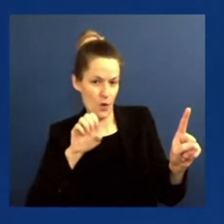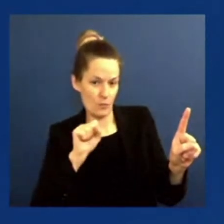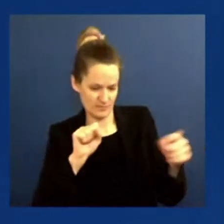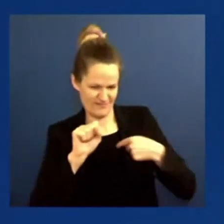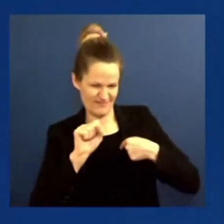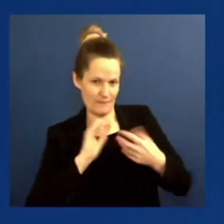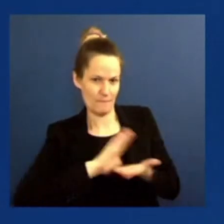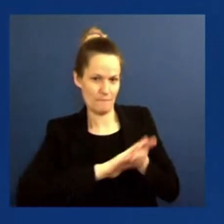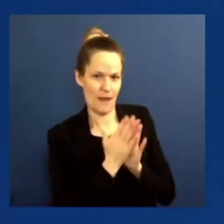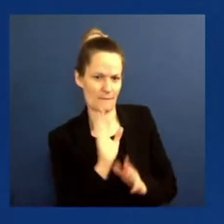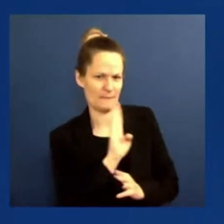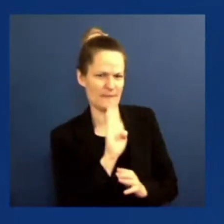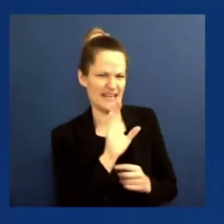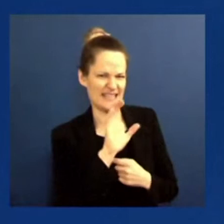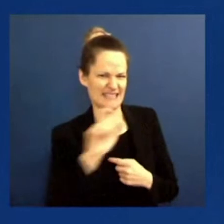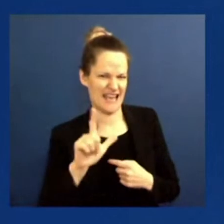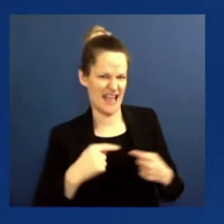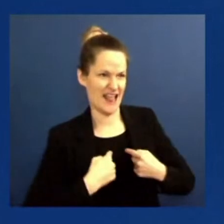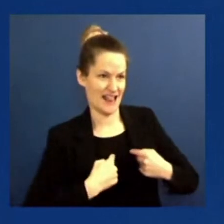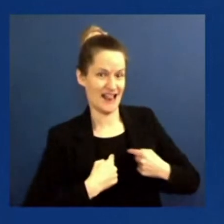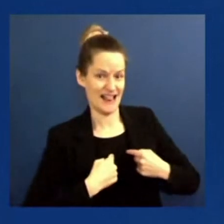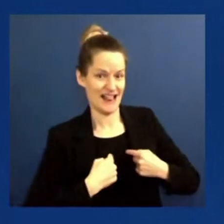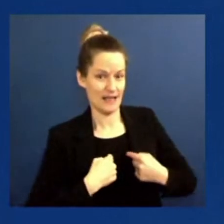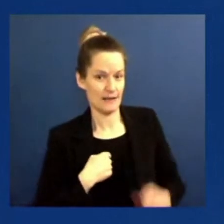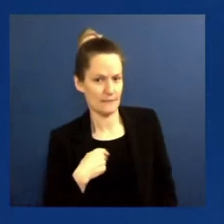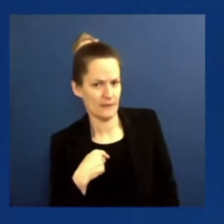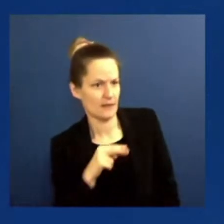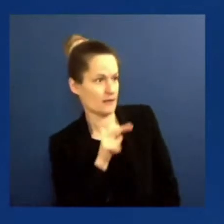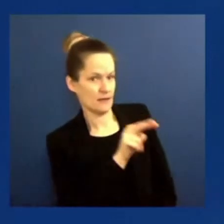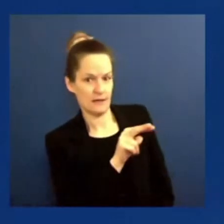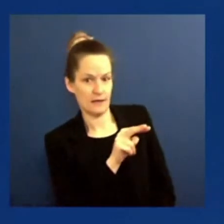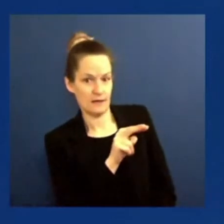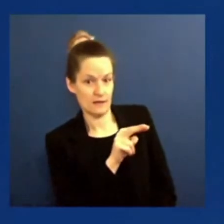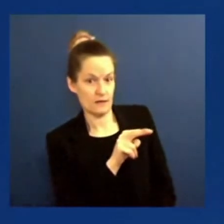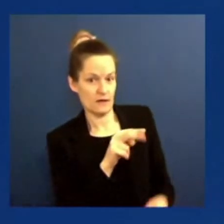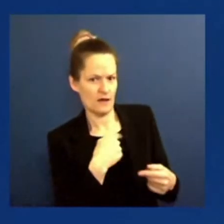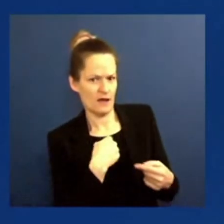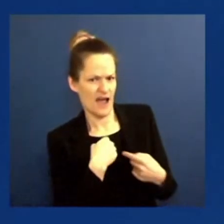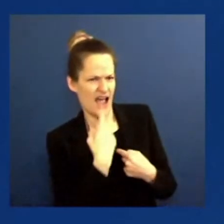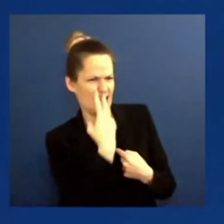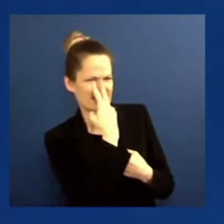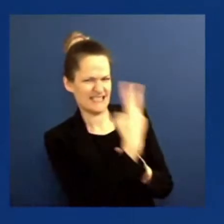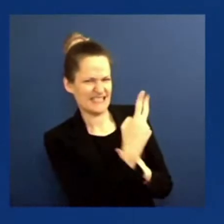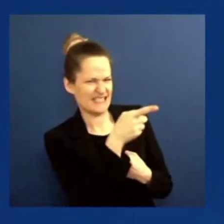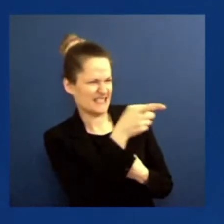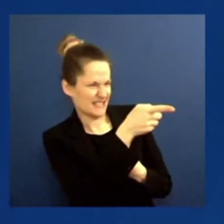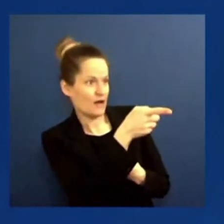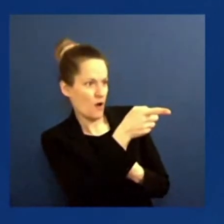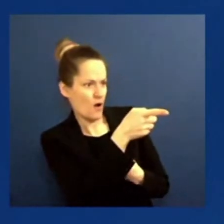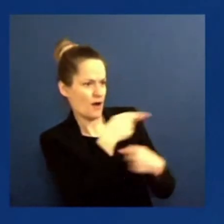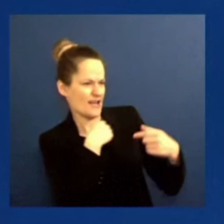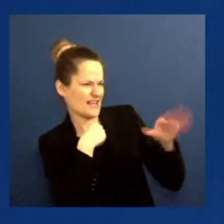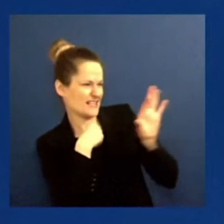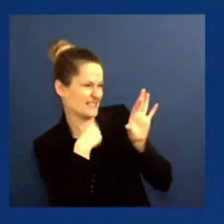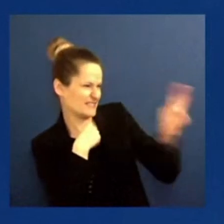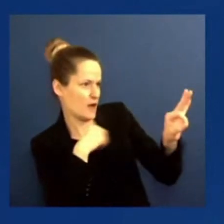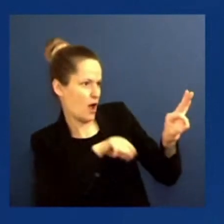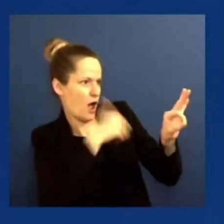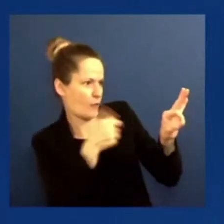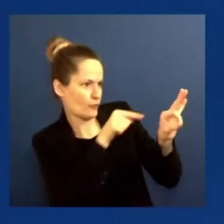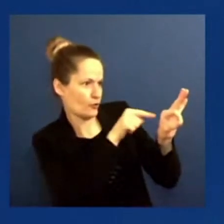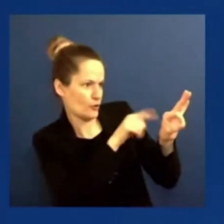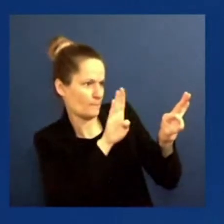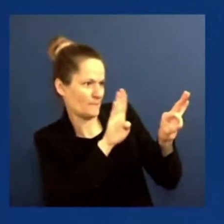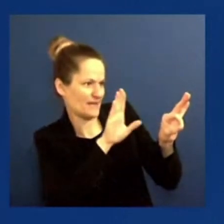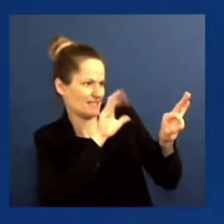cells recognize certain parts of an antigen, and they're called T cell epitopes. When you give an antigen in a vaccine,